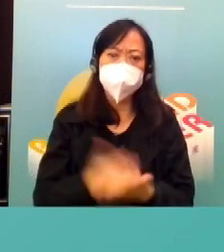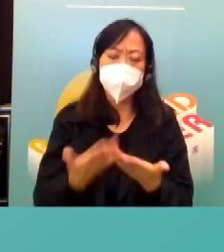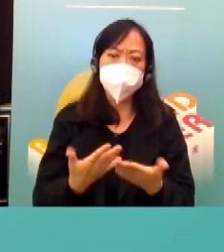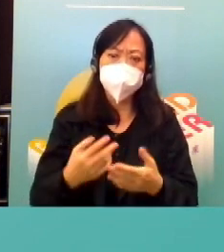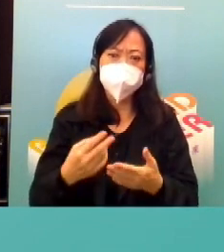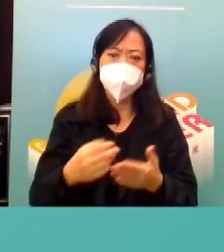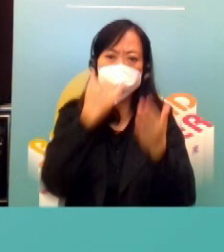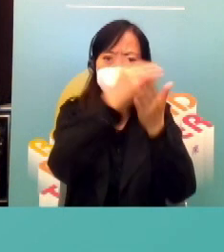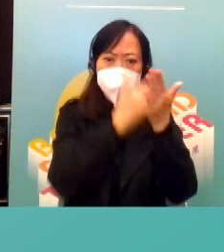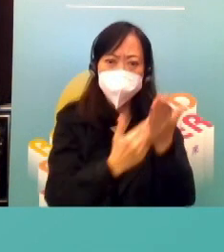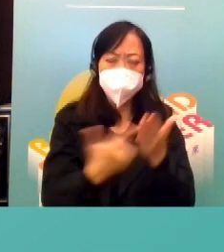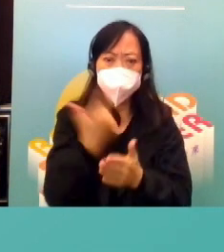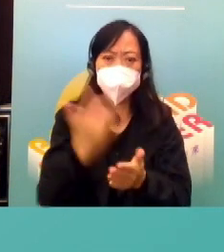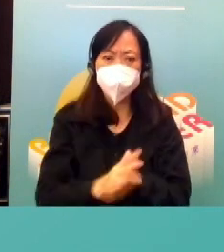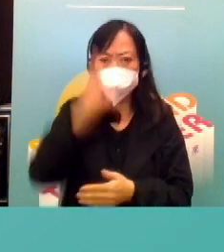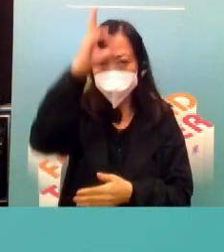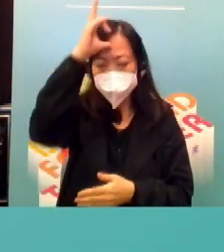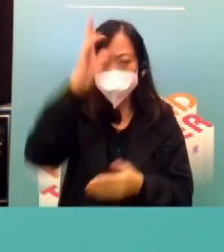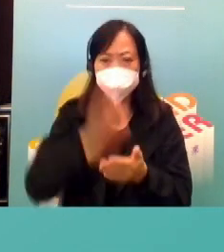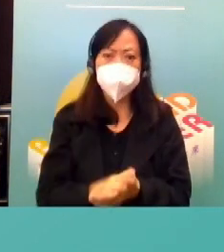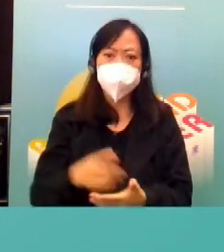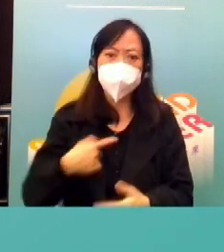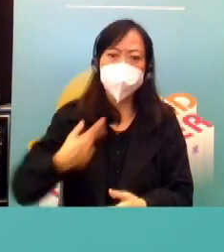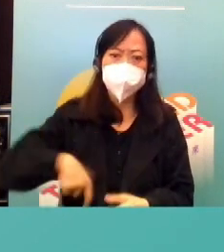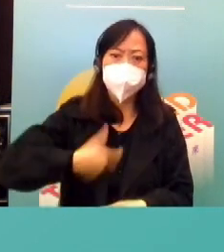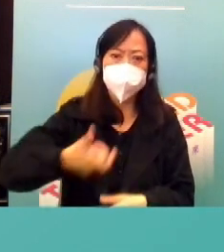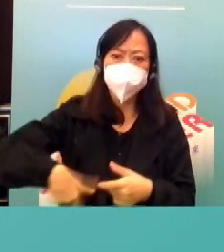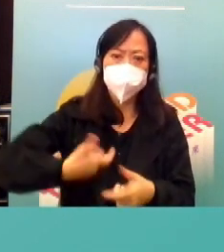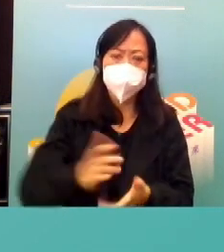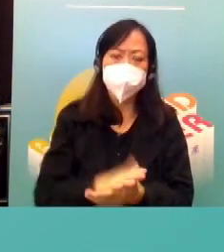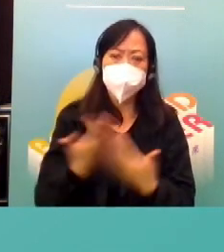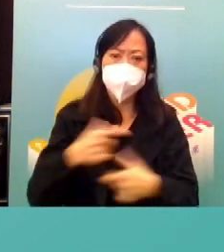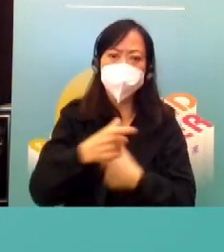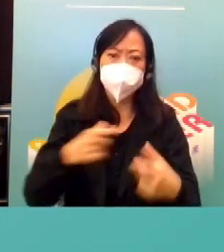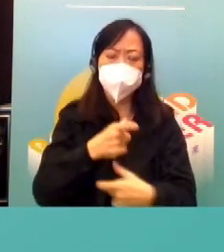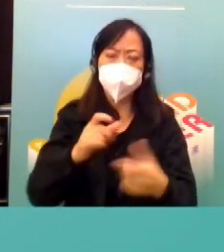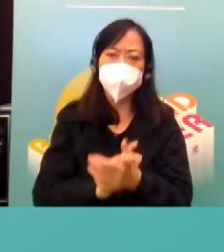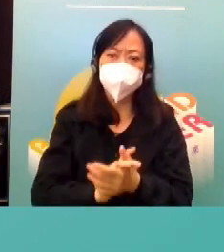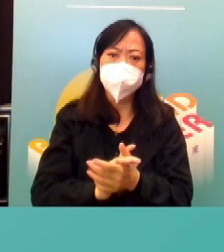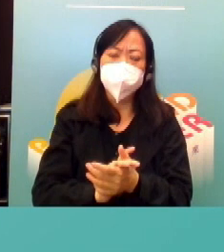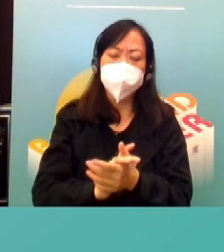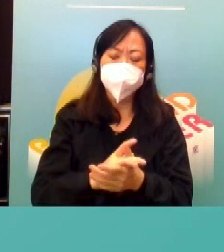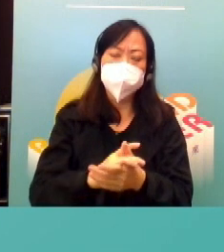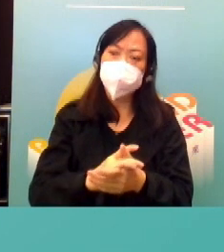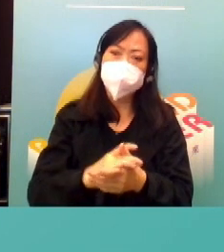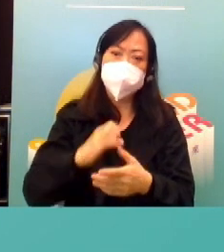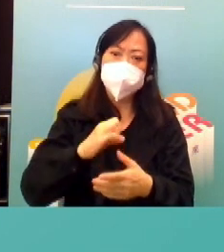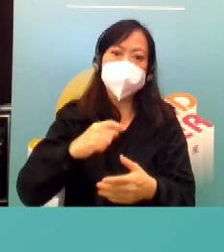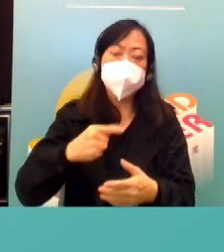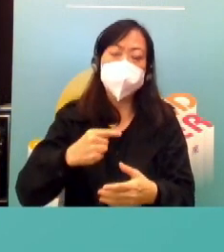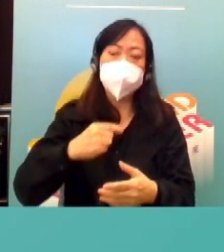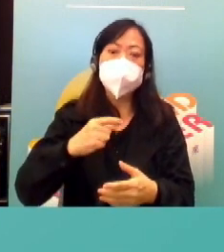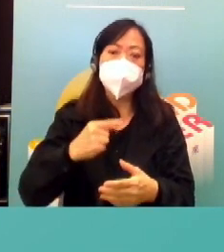right? Business, we are talking about ESG and also impact investment within the nonprofit foundations. They have a lot of